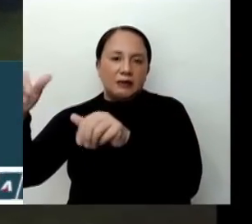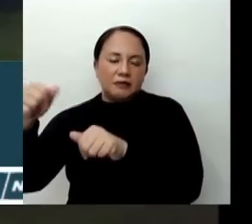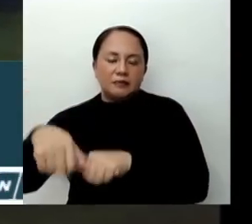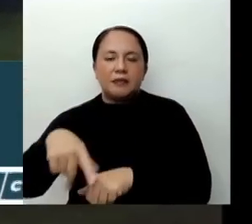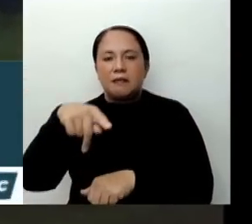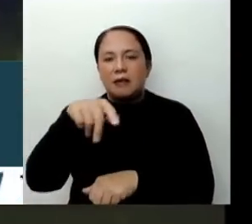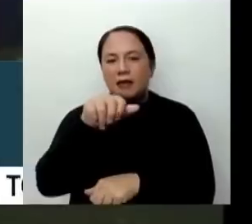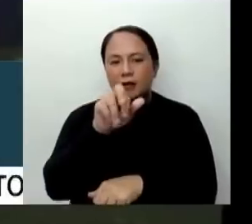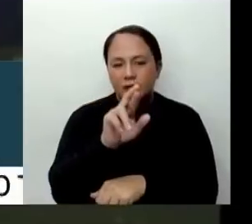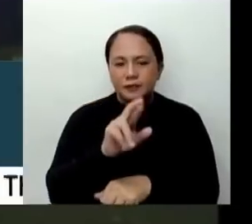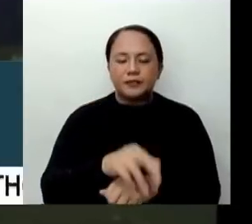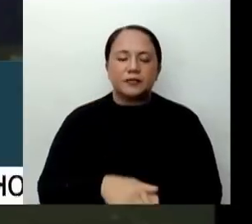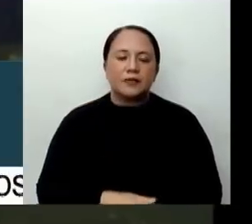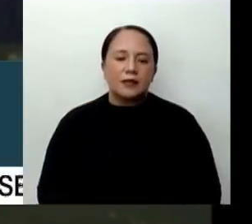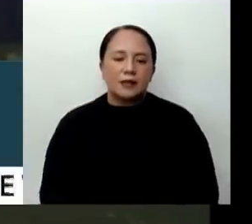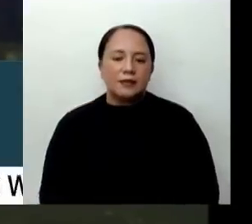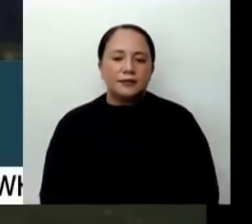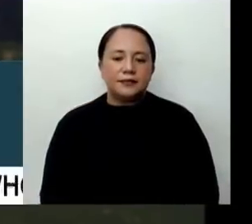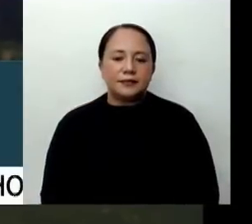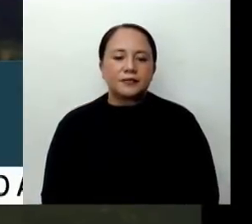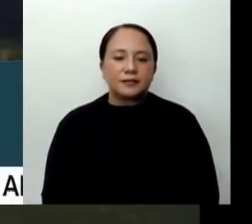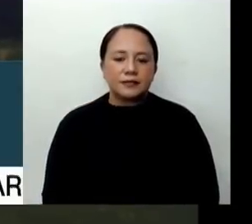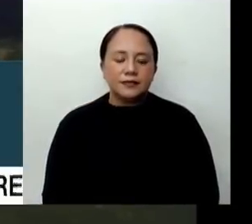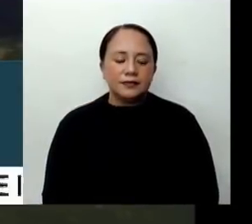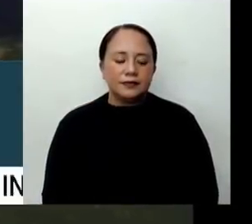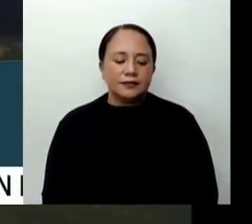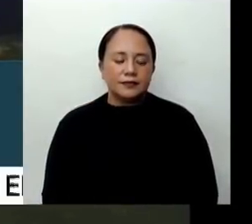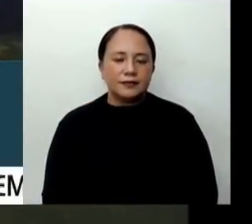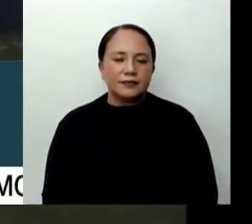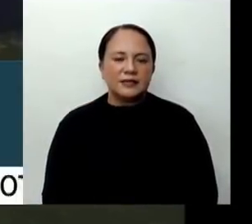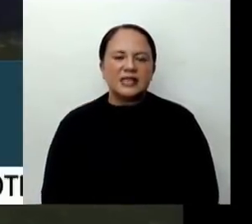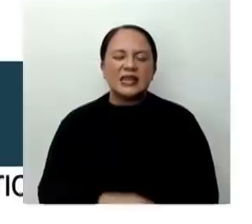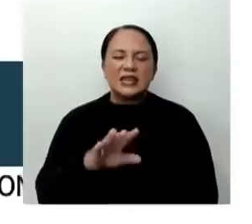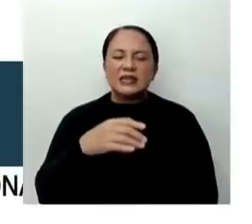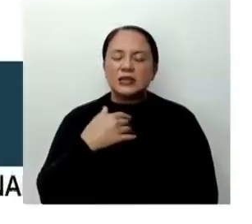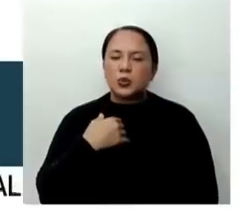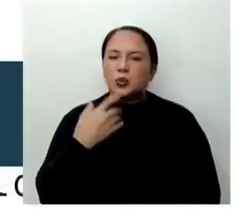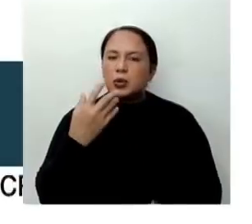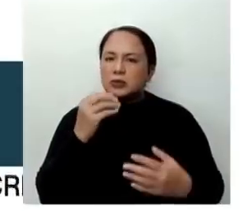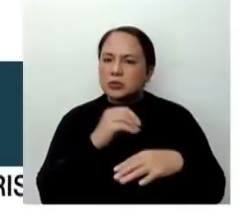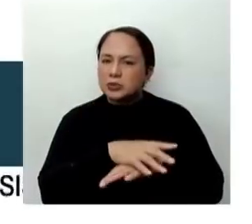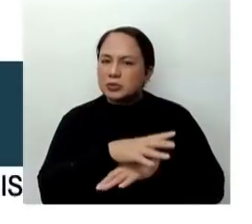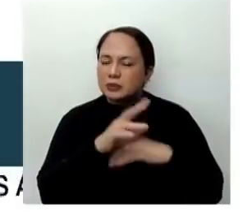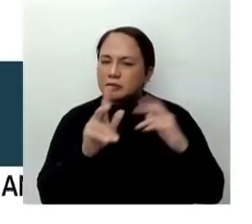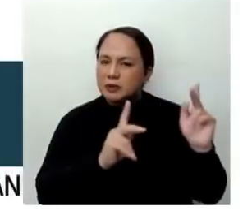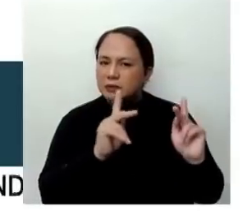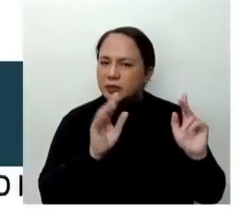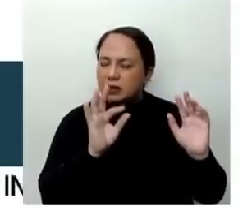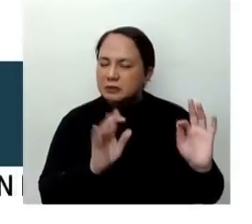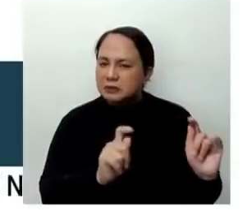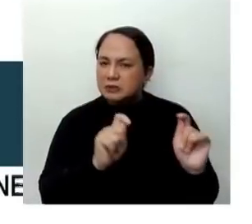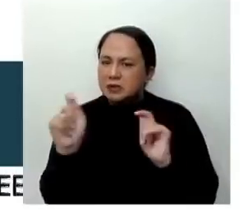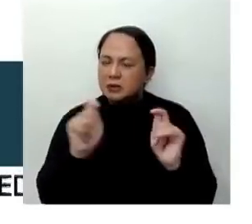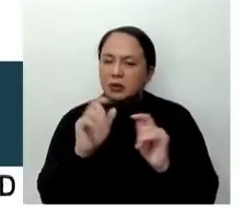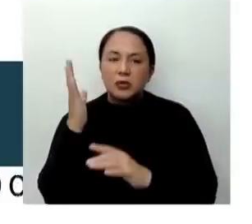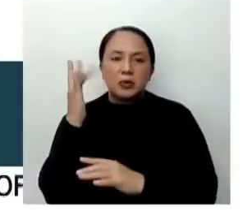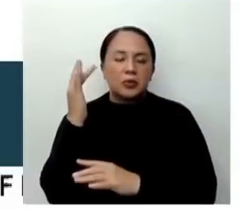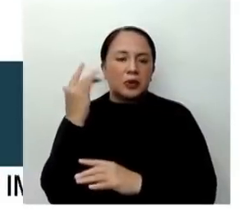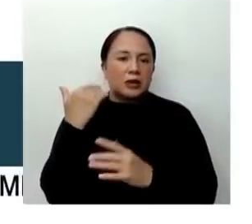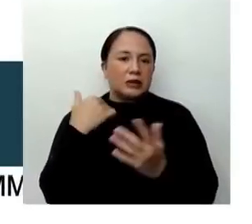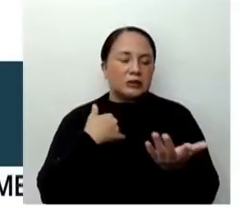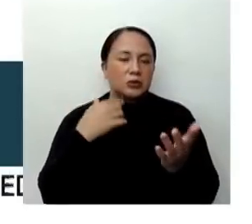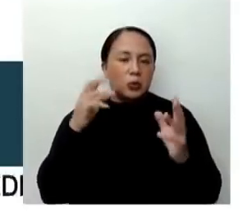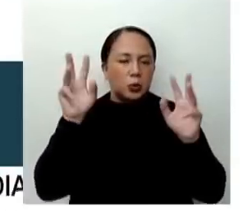from Cebu, Annie Perez, ABS-CBN News. Yes, Annie, what's the advice to residents in terms of evacuation? Because our weather